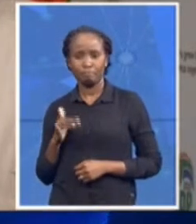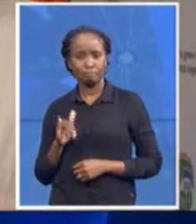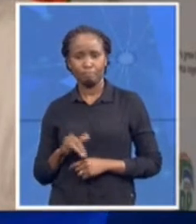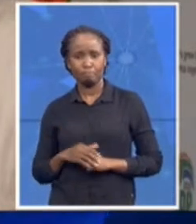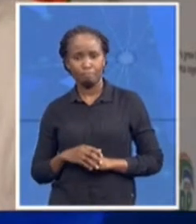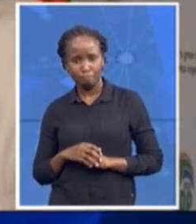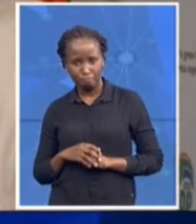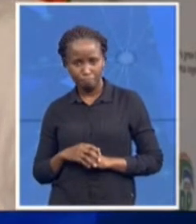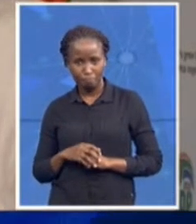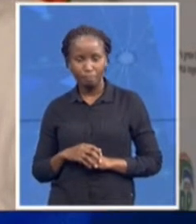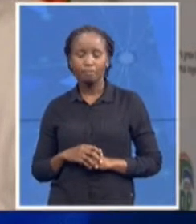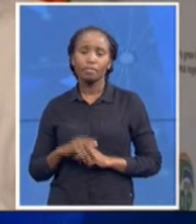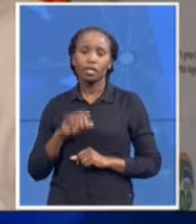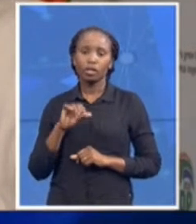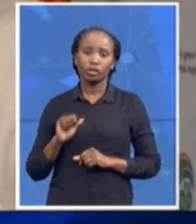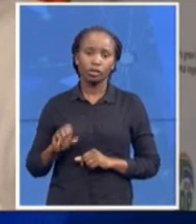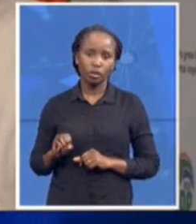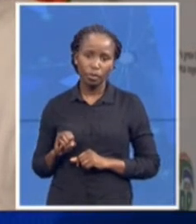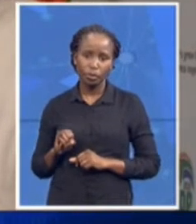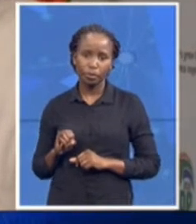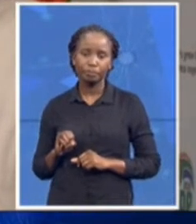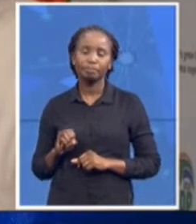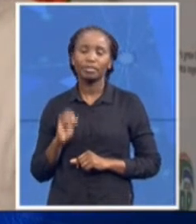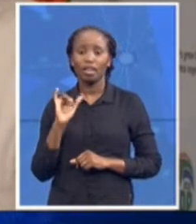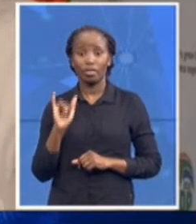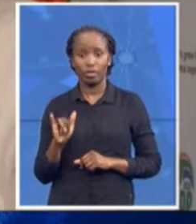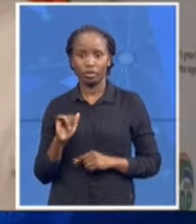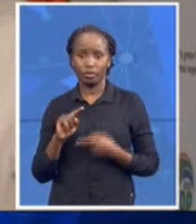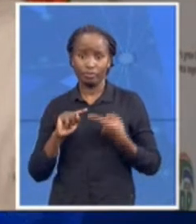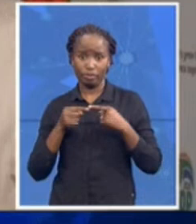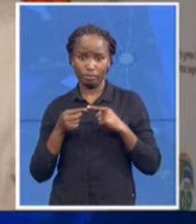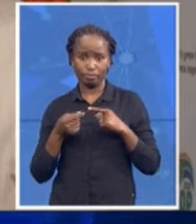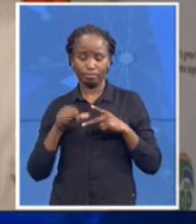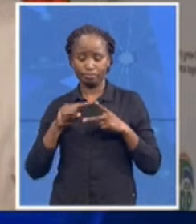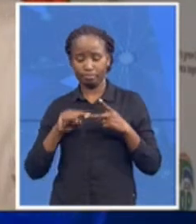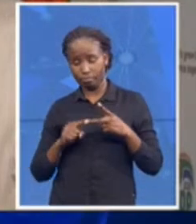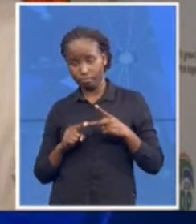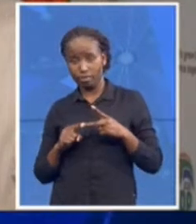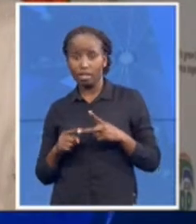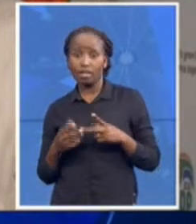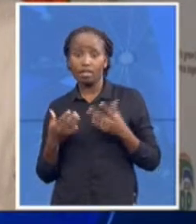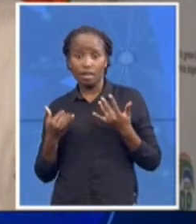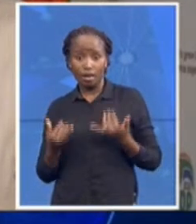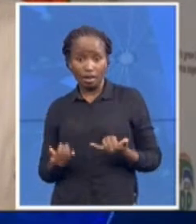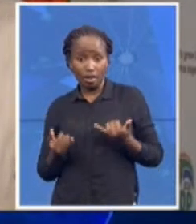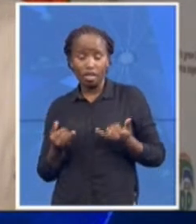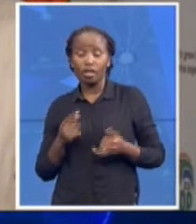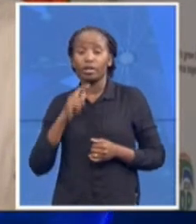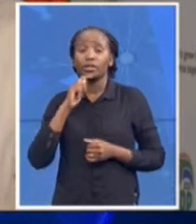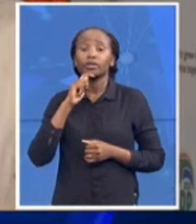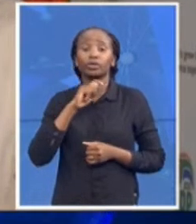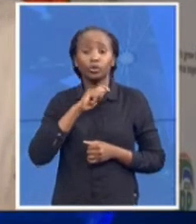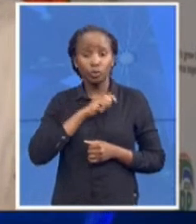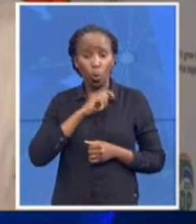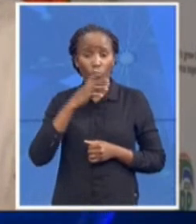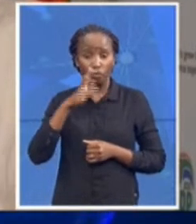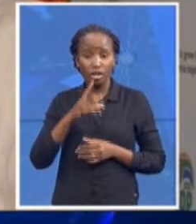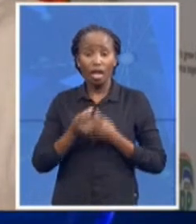that's one. But what really is the mischief? The mischief here is